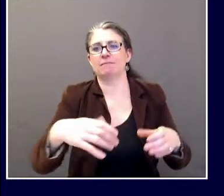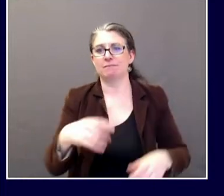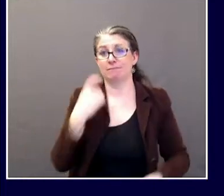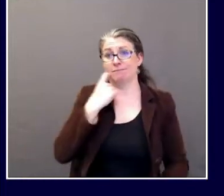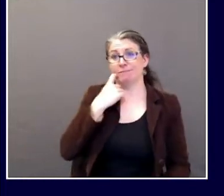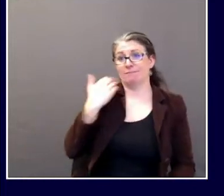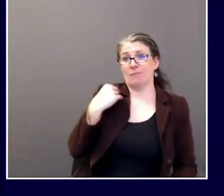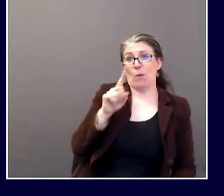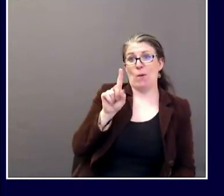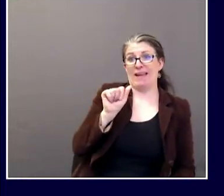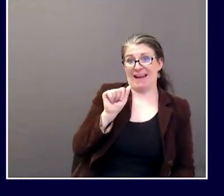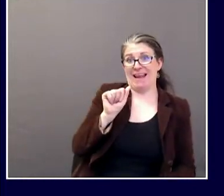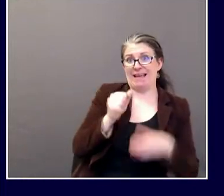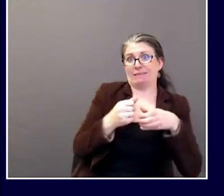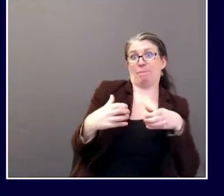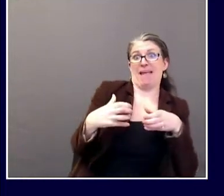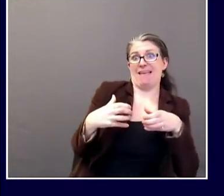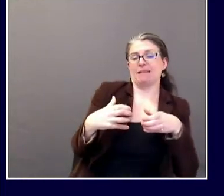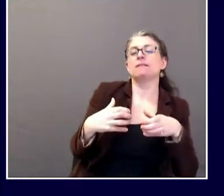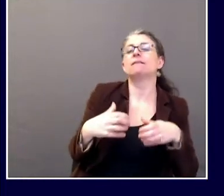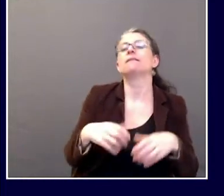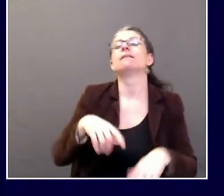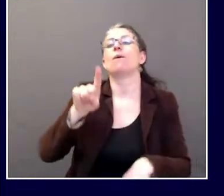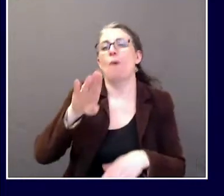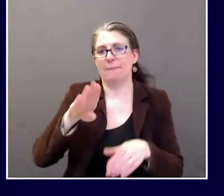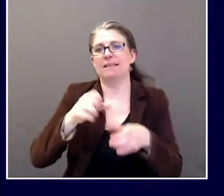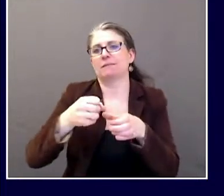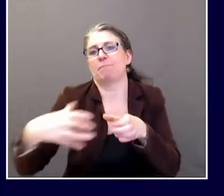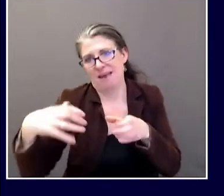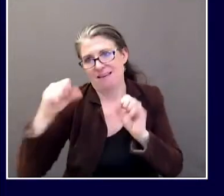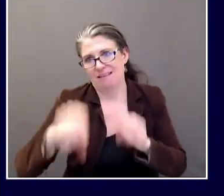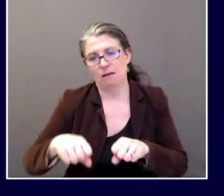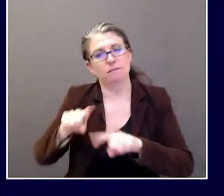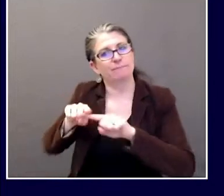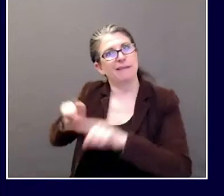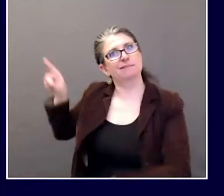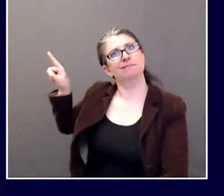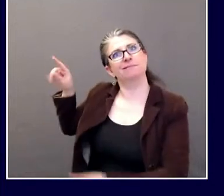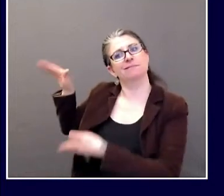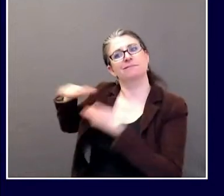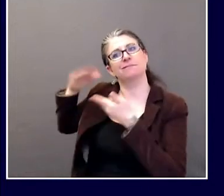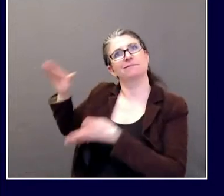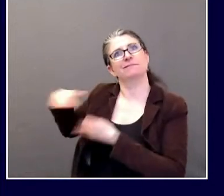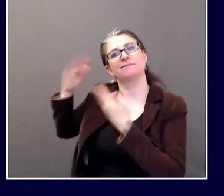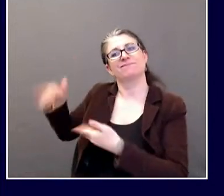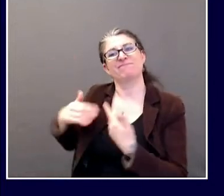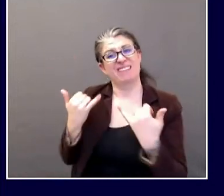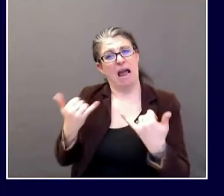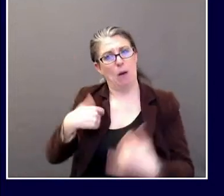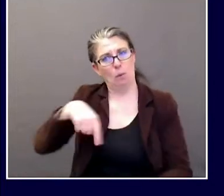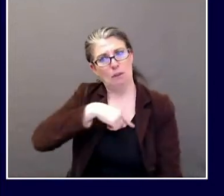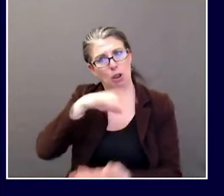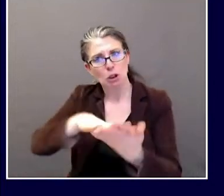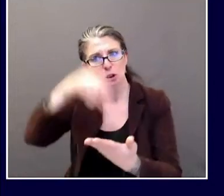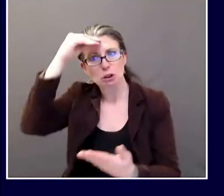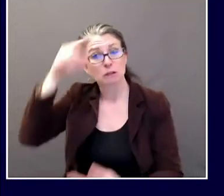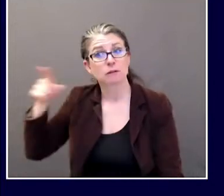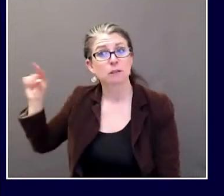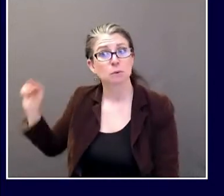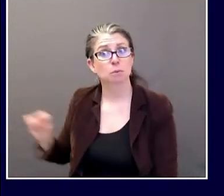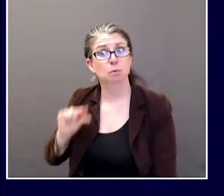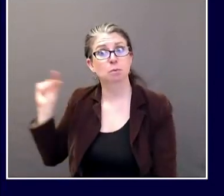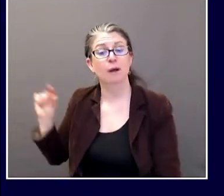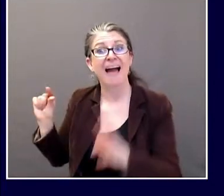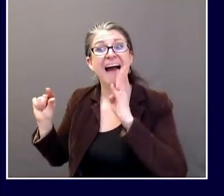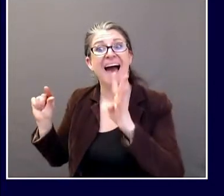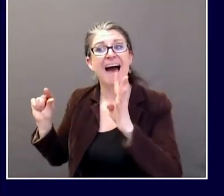of vaccine. That's why we are taking in a lot of those requests we've received for folks to know where they might be and which